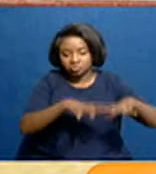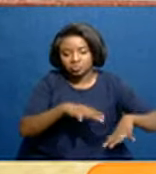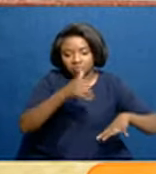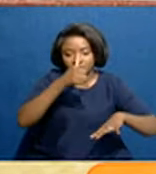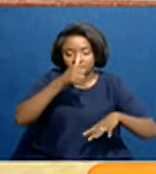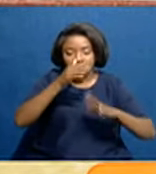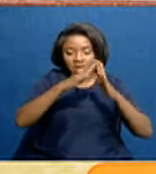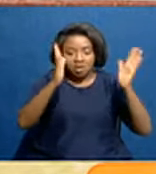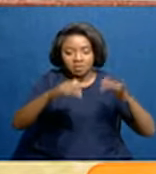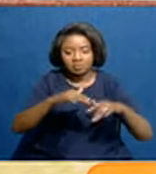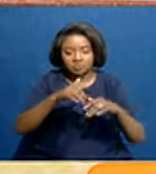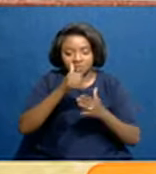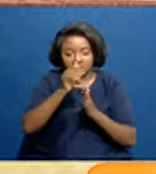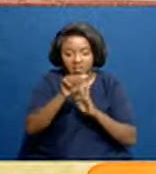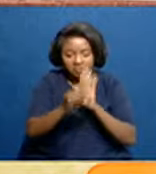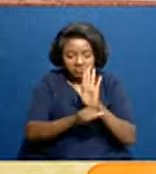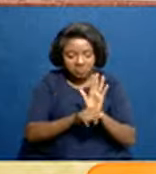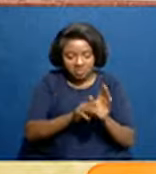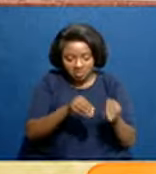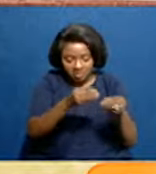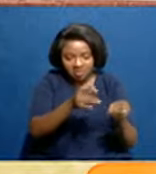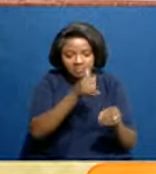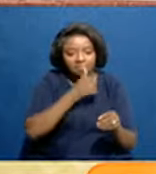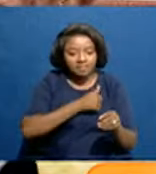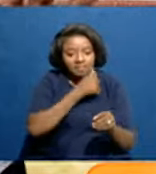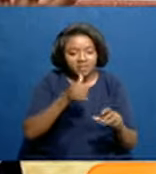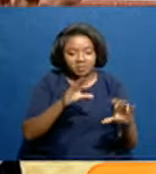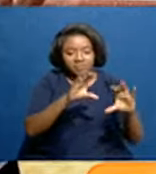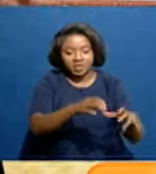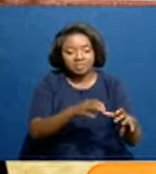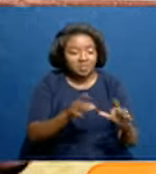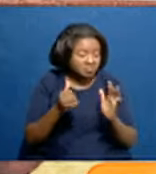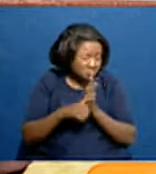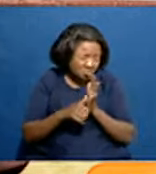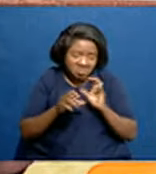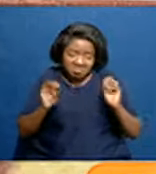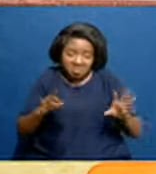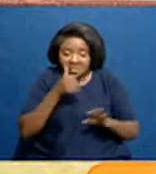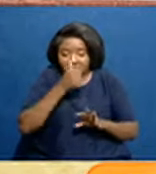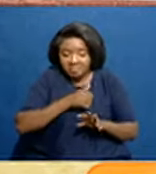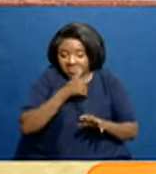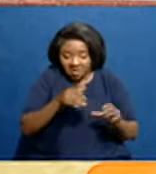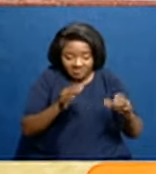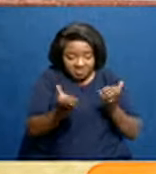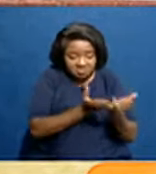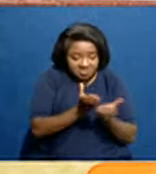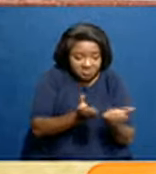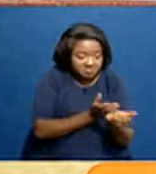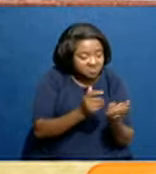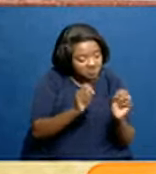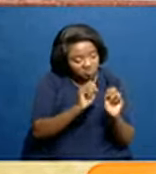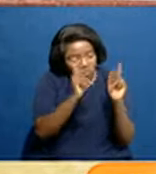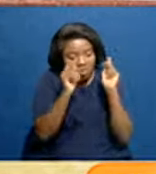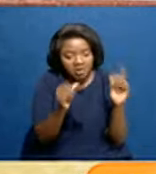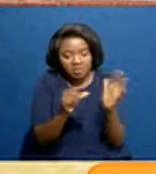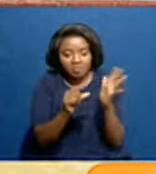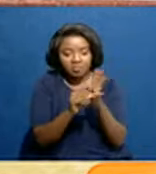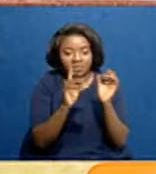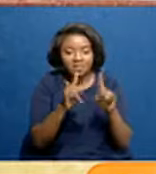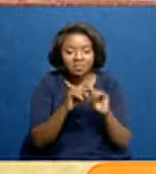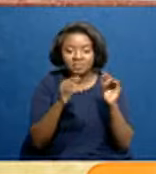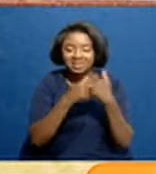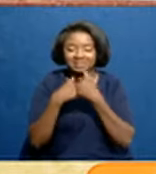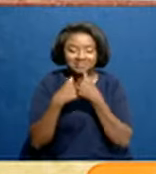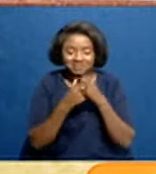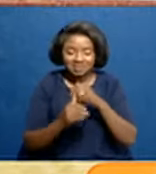hands. All right? Yeah. Now, the private, now there's nothing wrong with private enterprise. The only challenge, Jeff, is that the